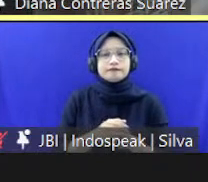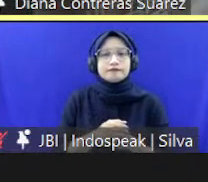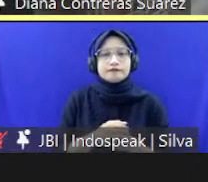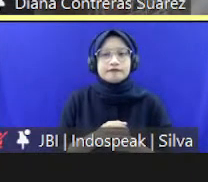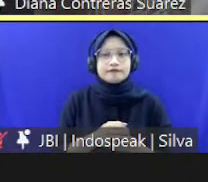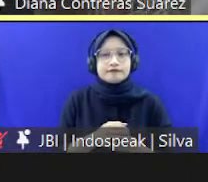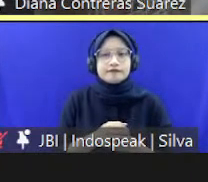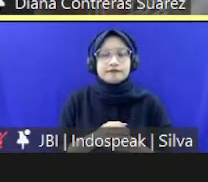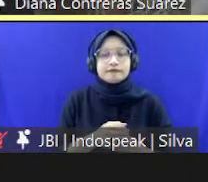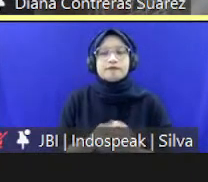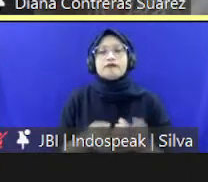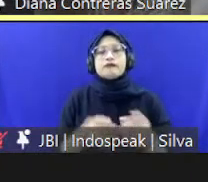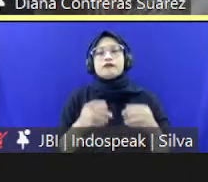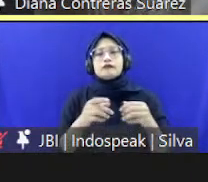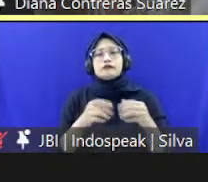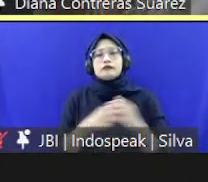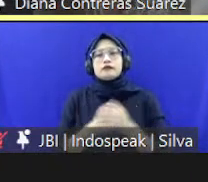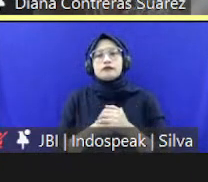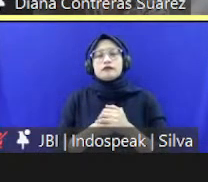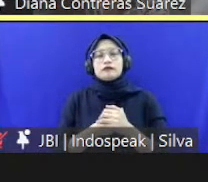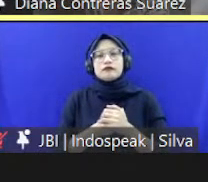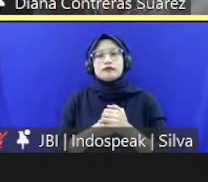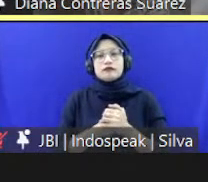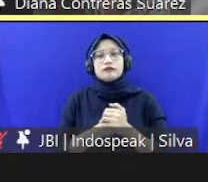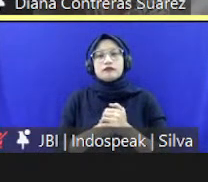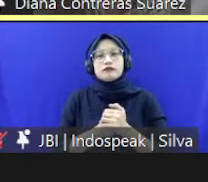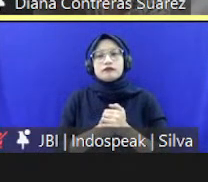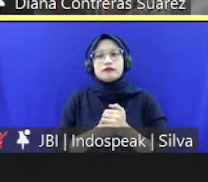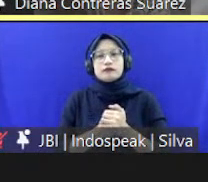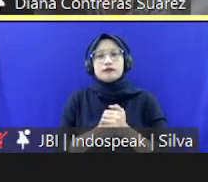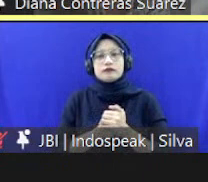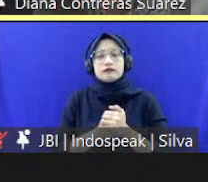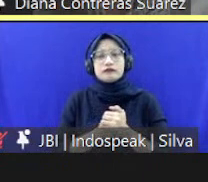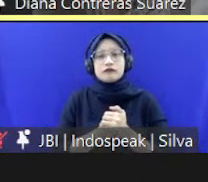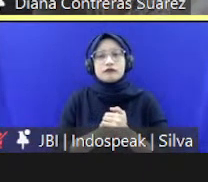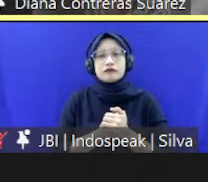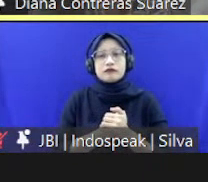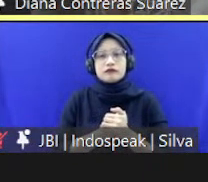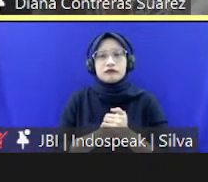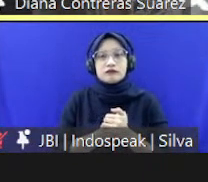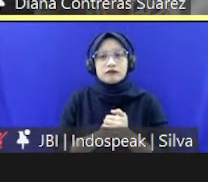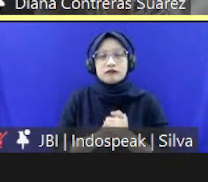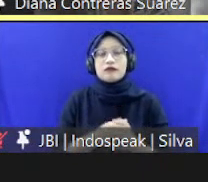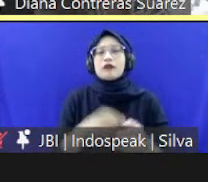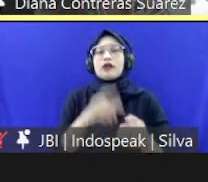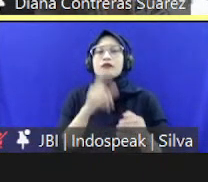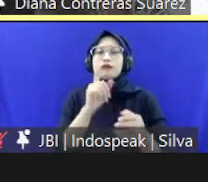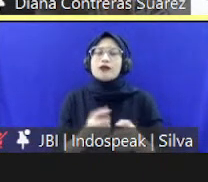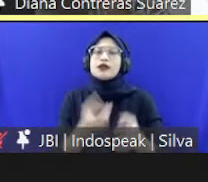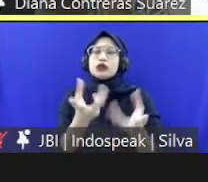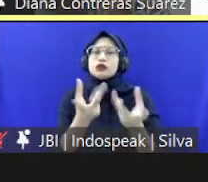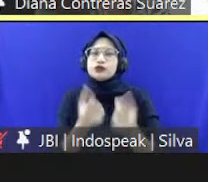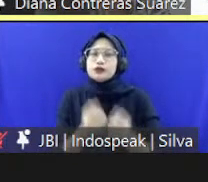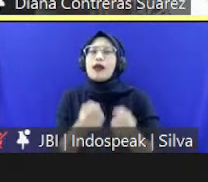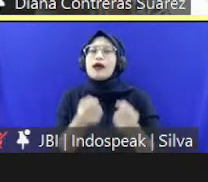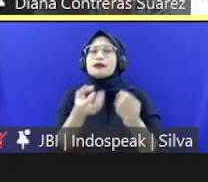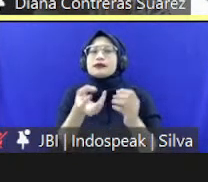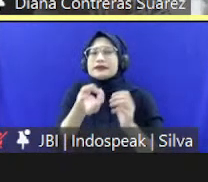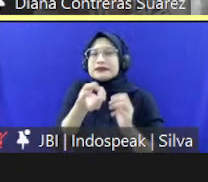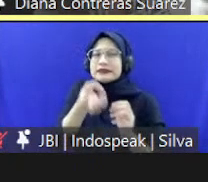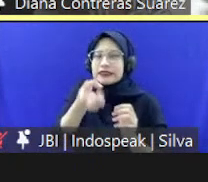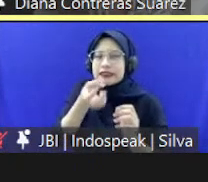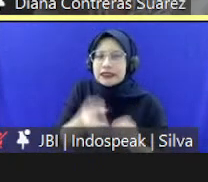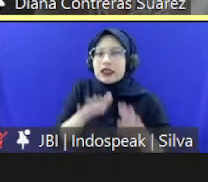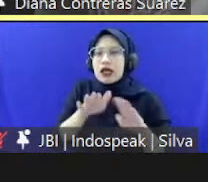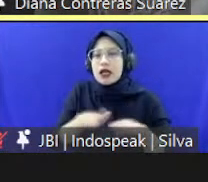there is just a small proportion of children who are not being breastfed because there is a person with a disability in the household, or school attendance is also not